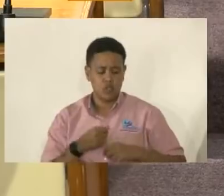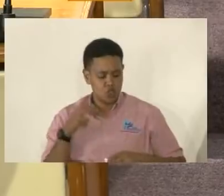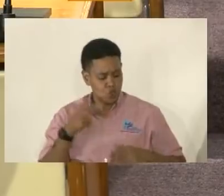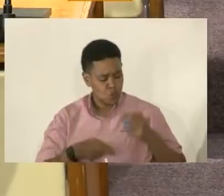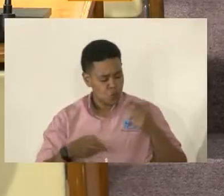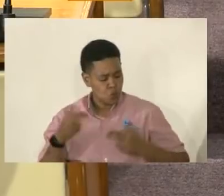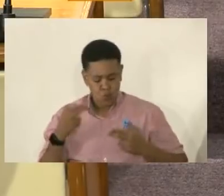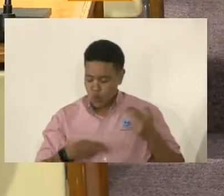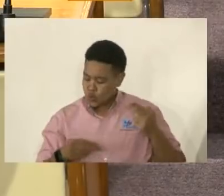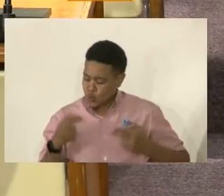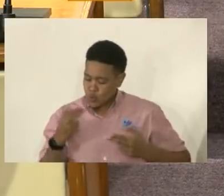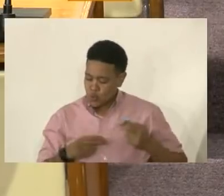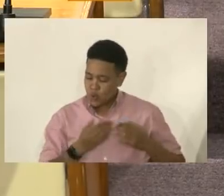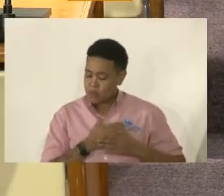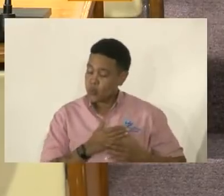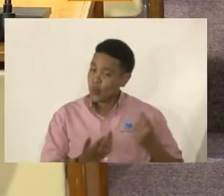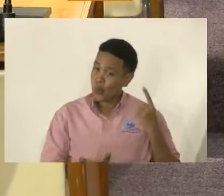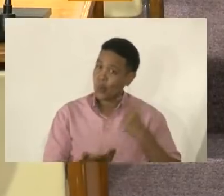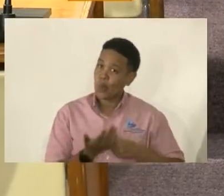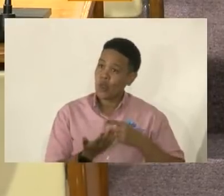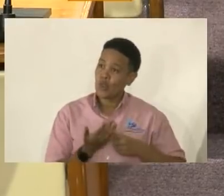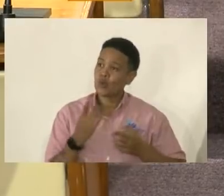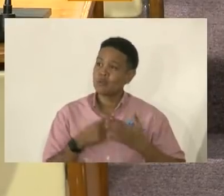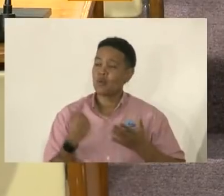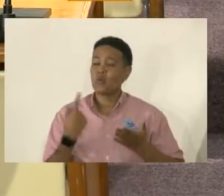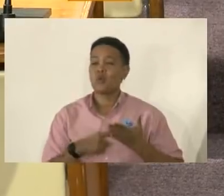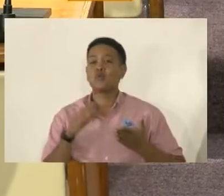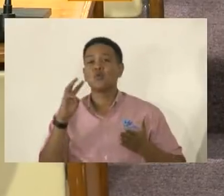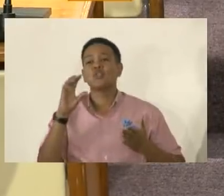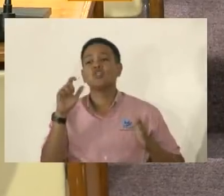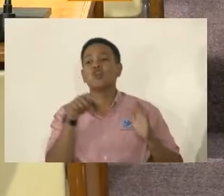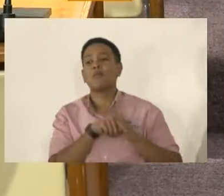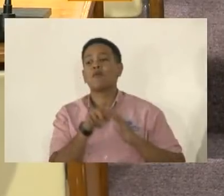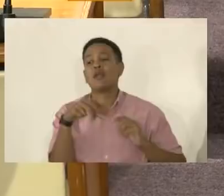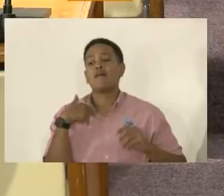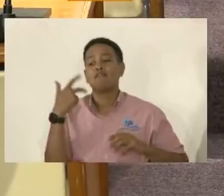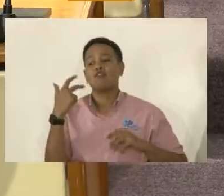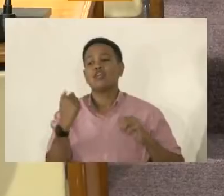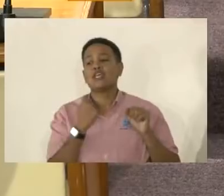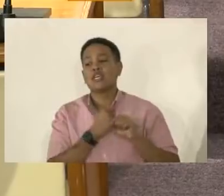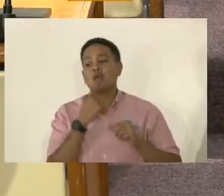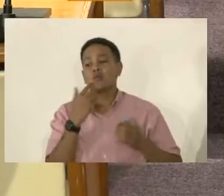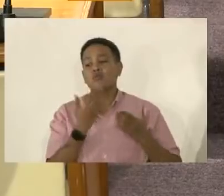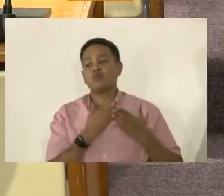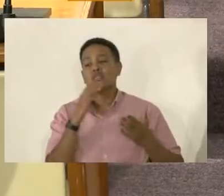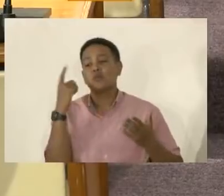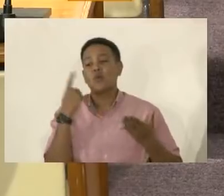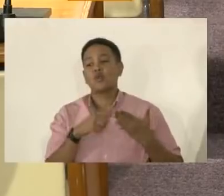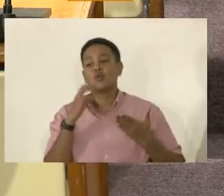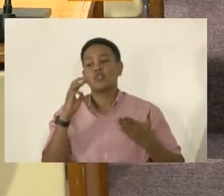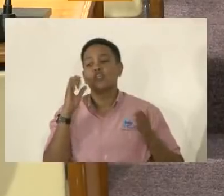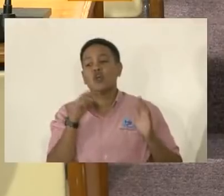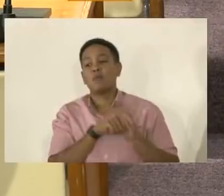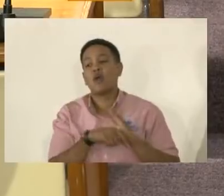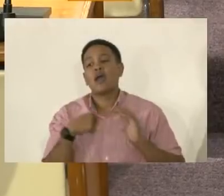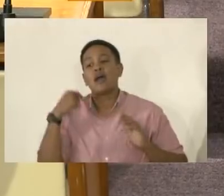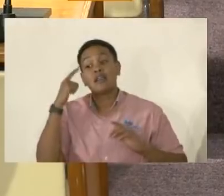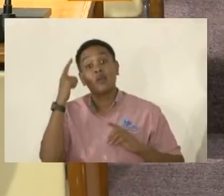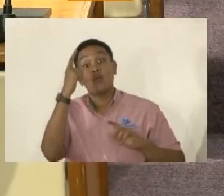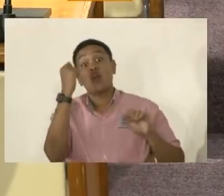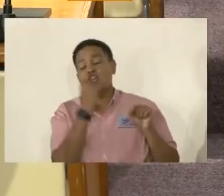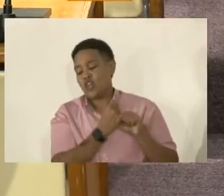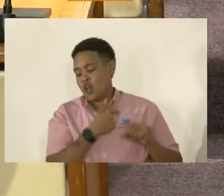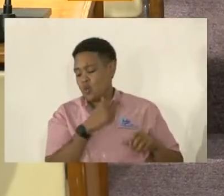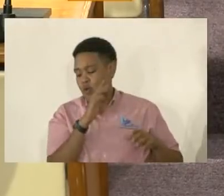of between 1,000 and 1,600 murders. You've had 3 outlier years that would have breached the 1,600 mark, and I think 1 year that we